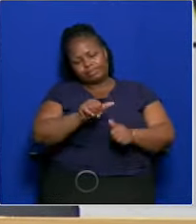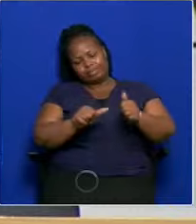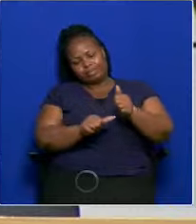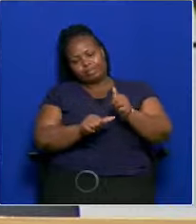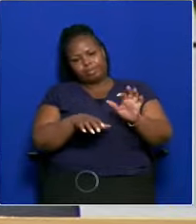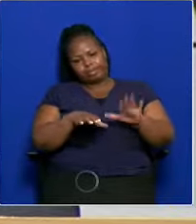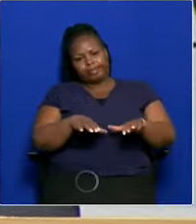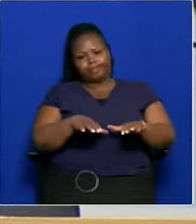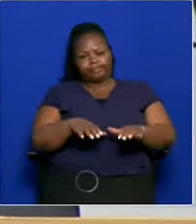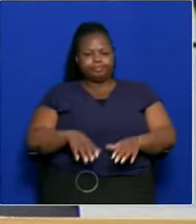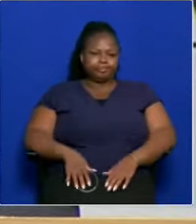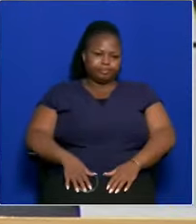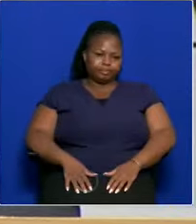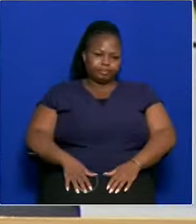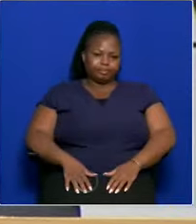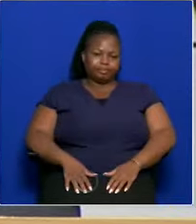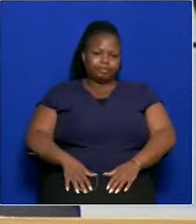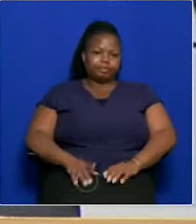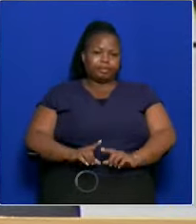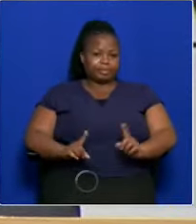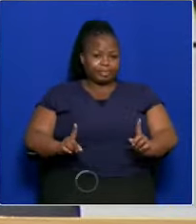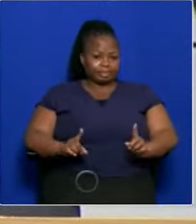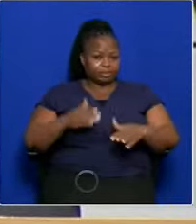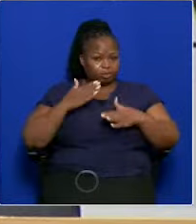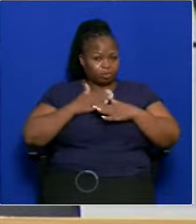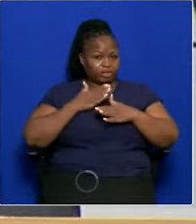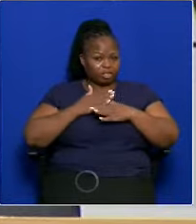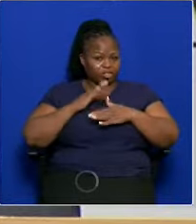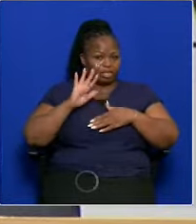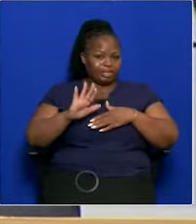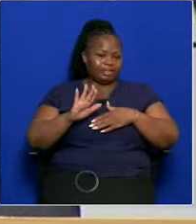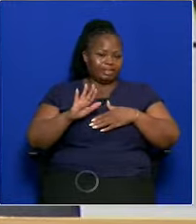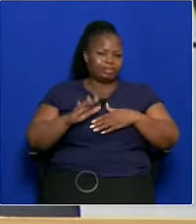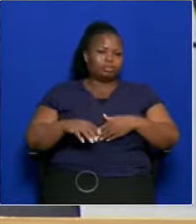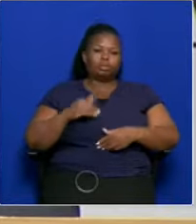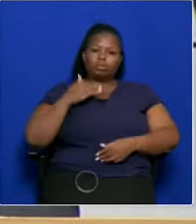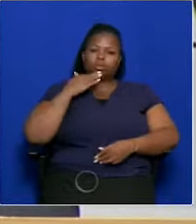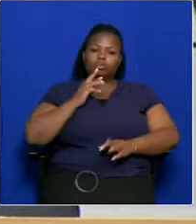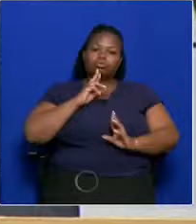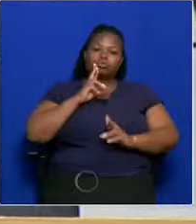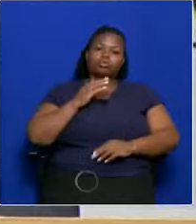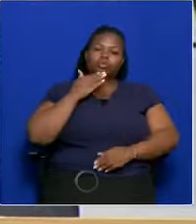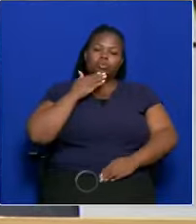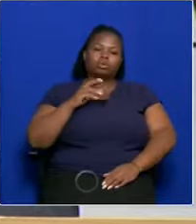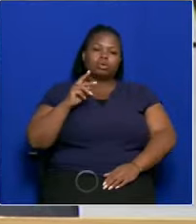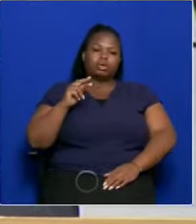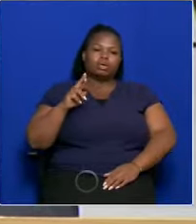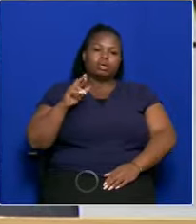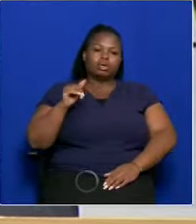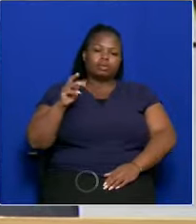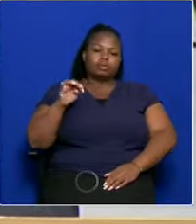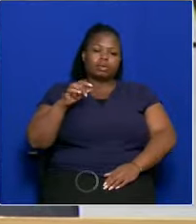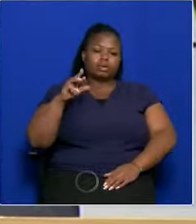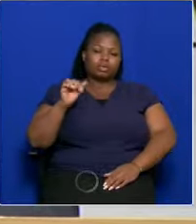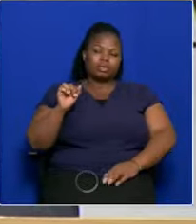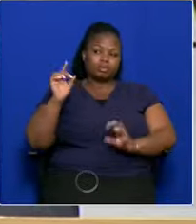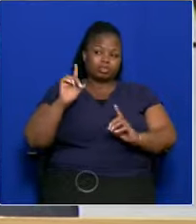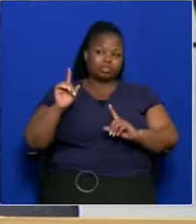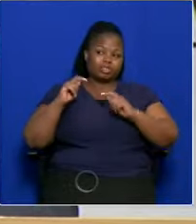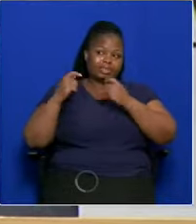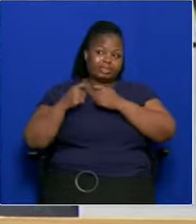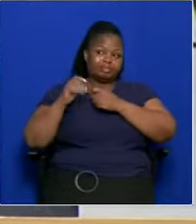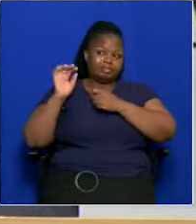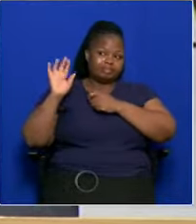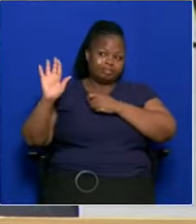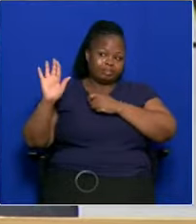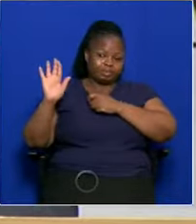component, but operationally, he was under Brigadier Ramangwa special team, which was reporting under